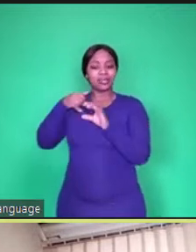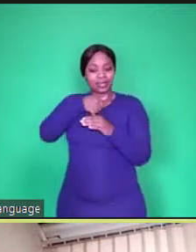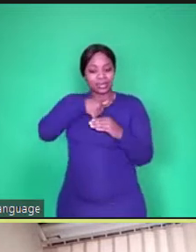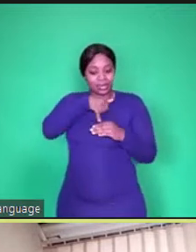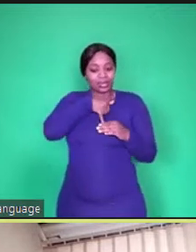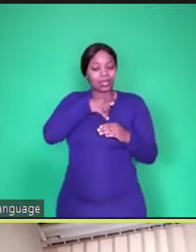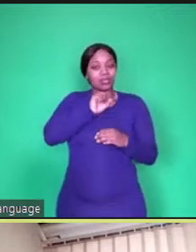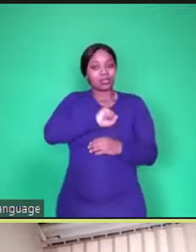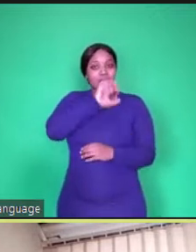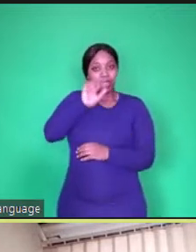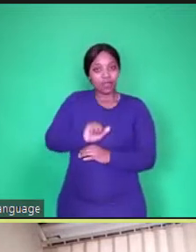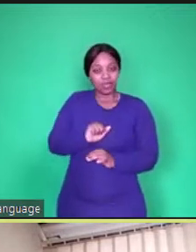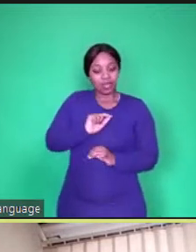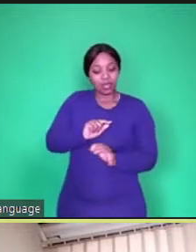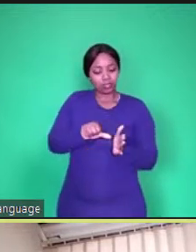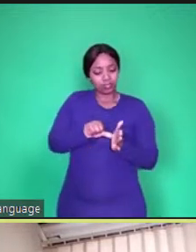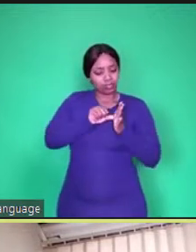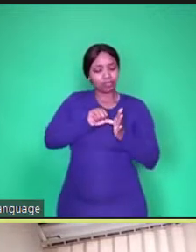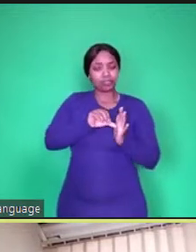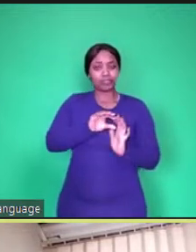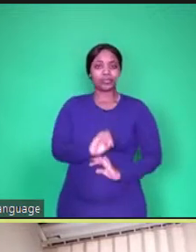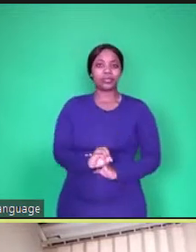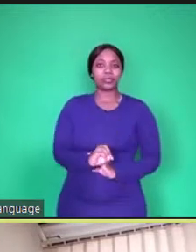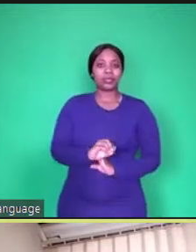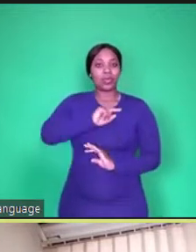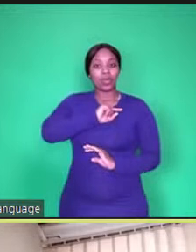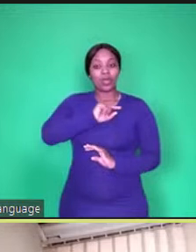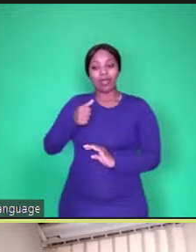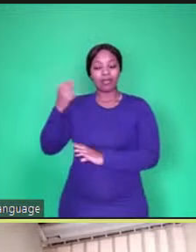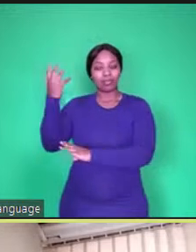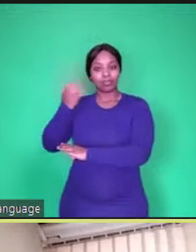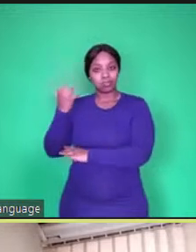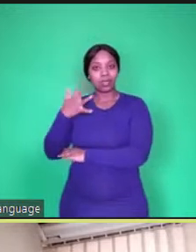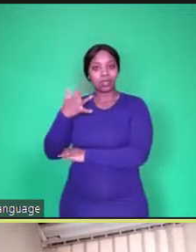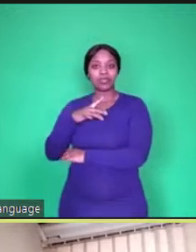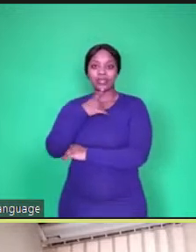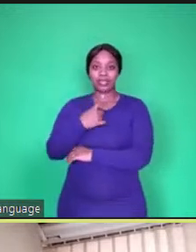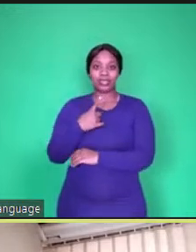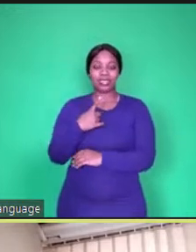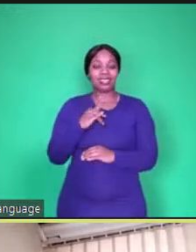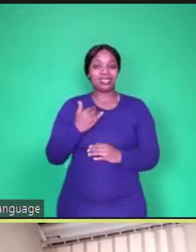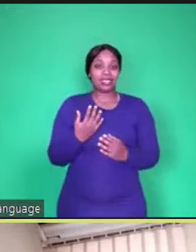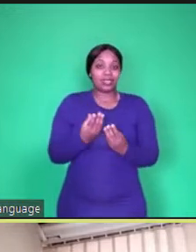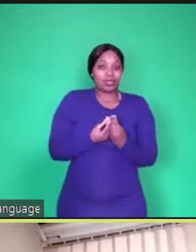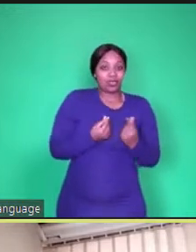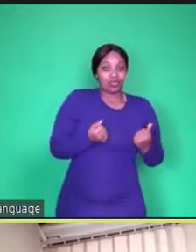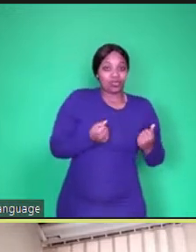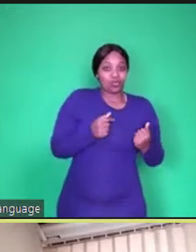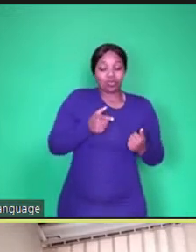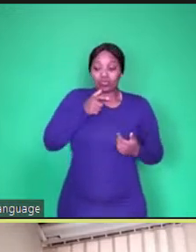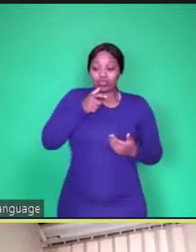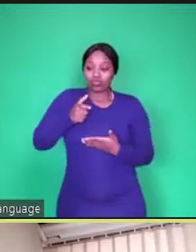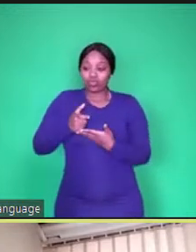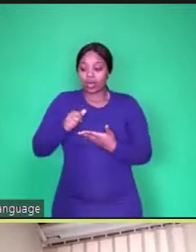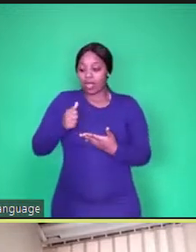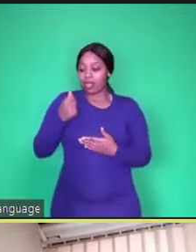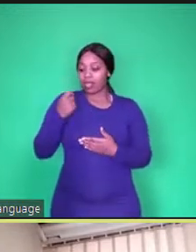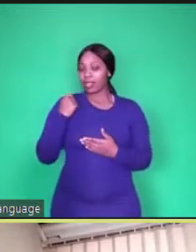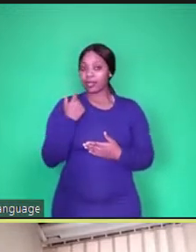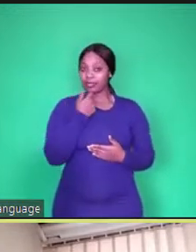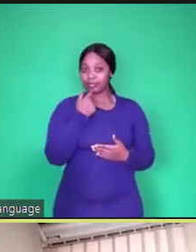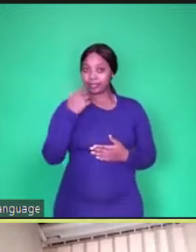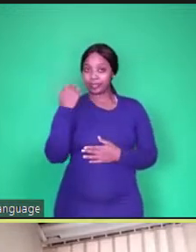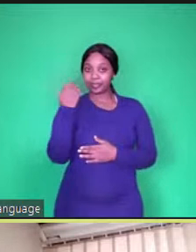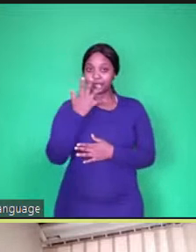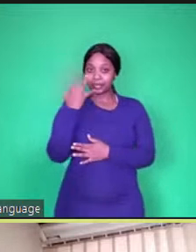key. Various speakers have indicated, just in his last comment, he indicated that we